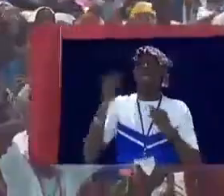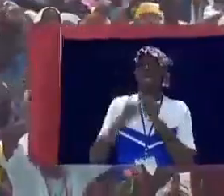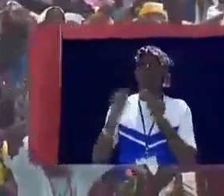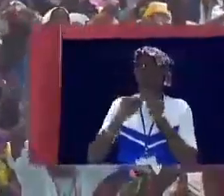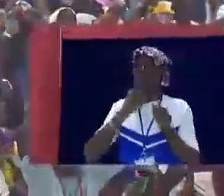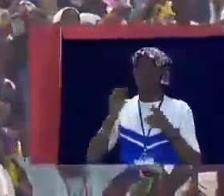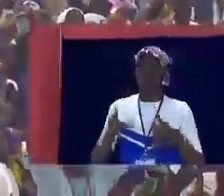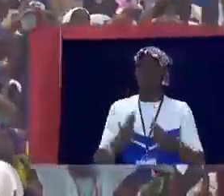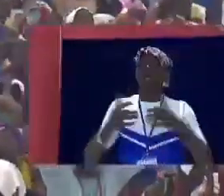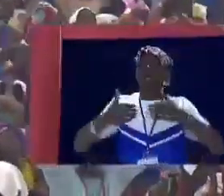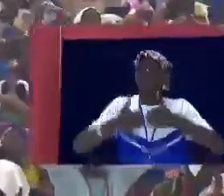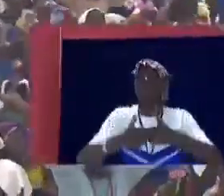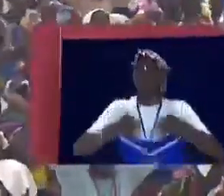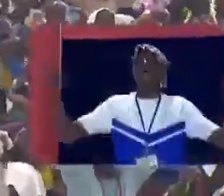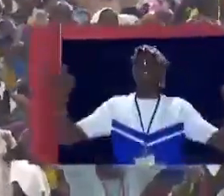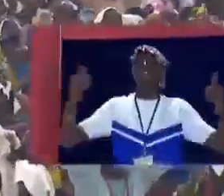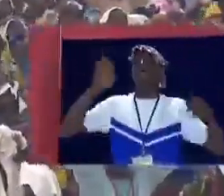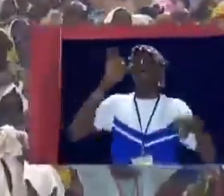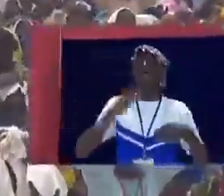Thank you, Jesus.